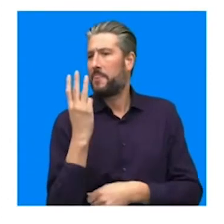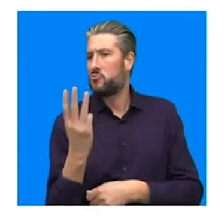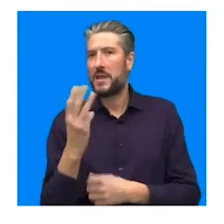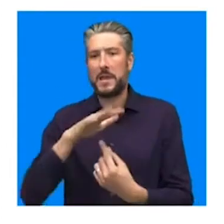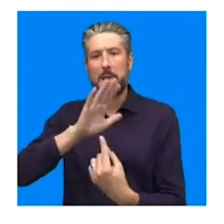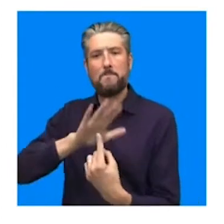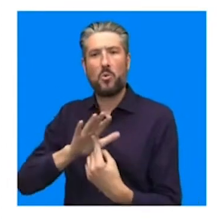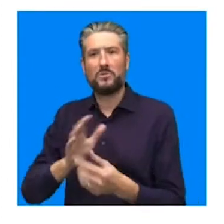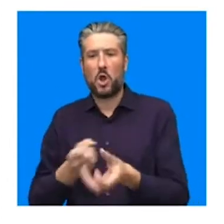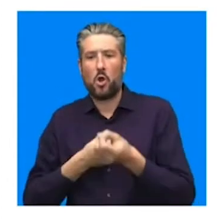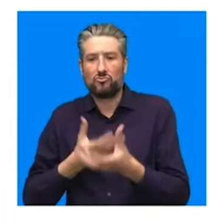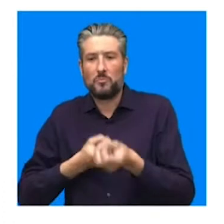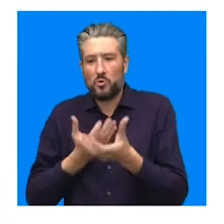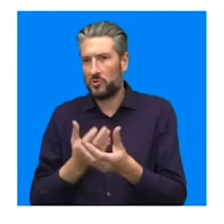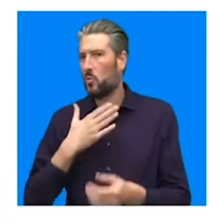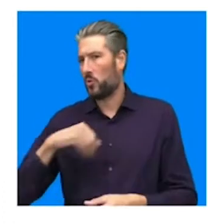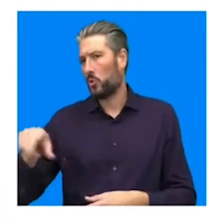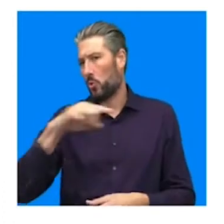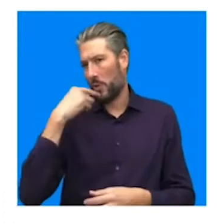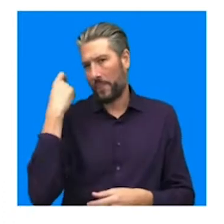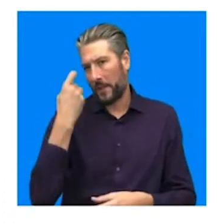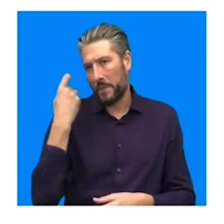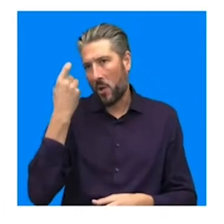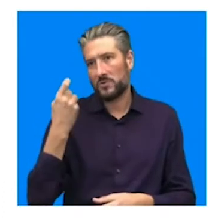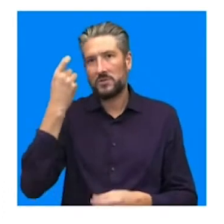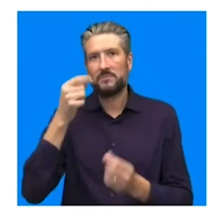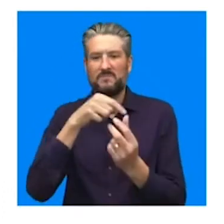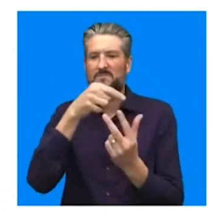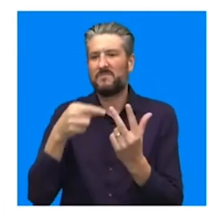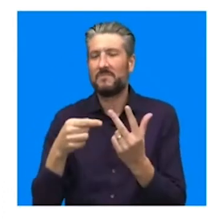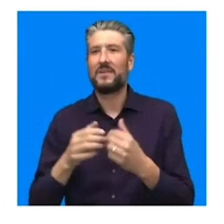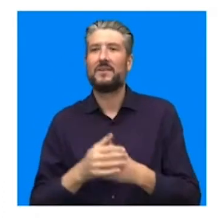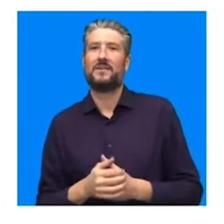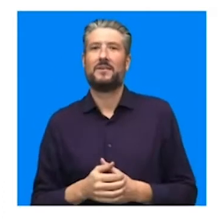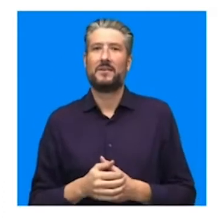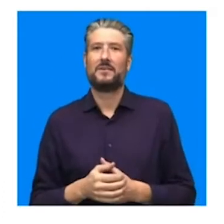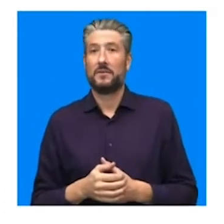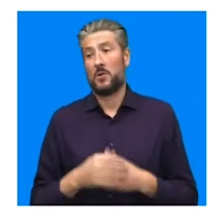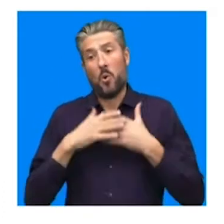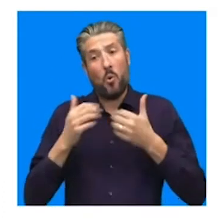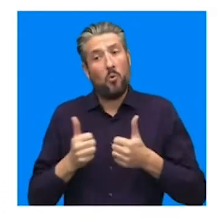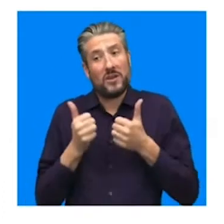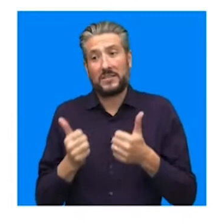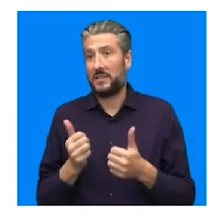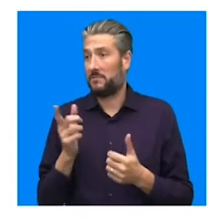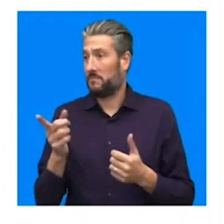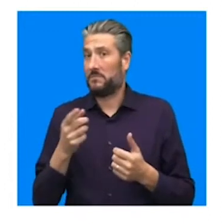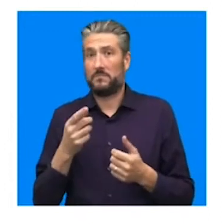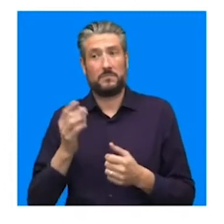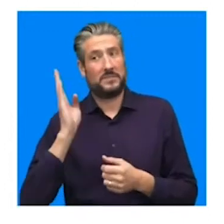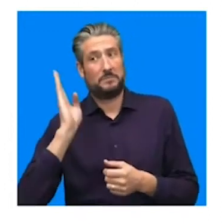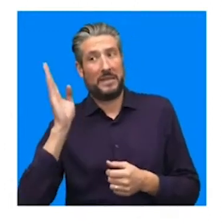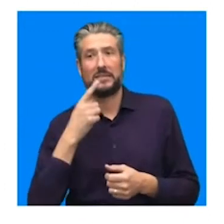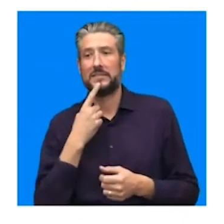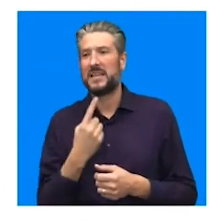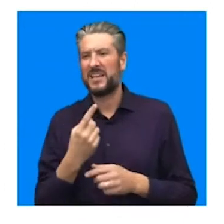about. As TechShare Pro has already said, and a lot of the other speakers have